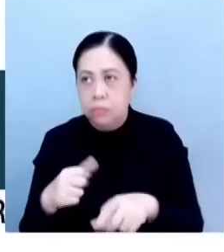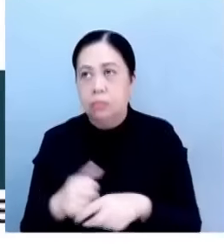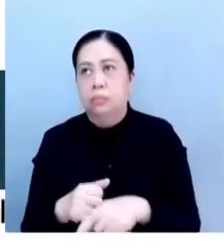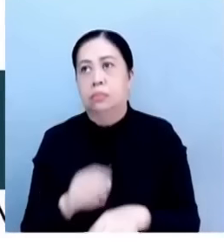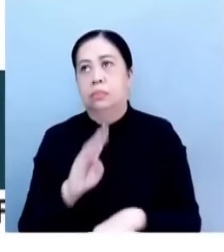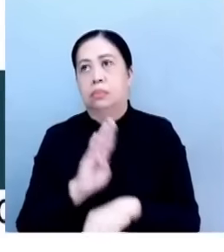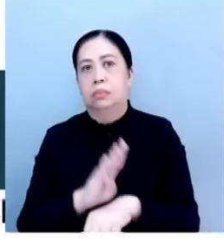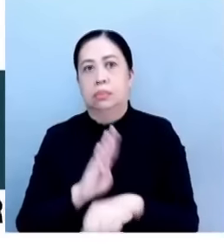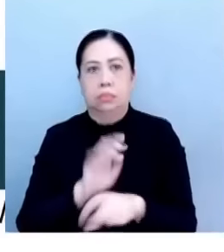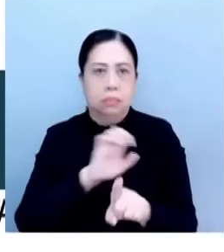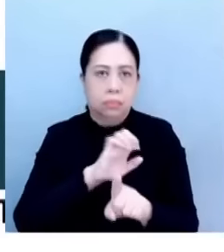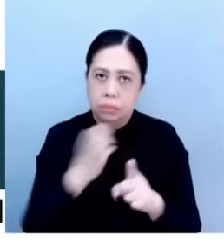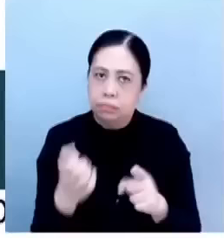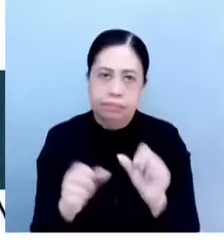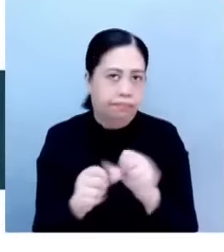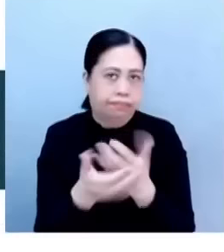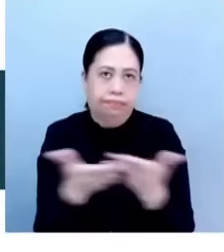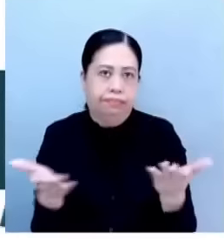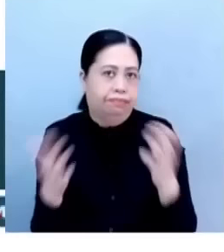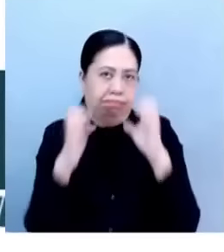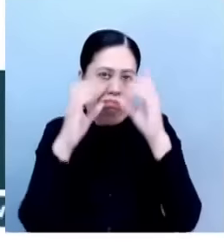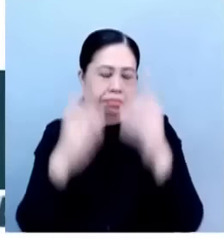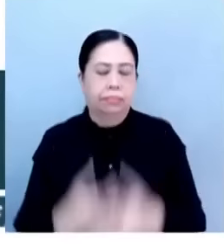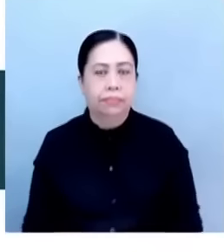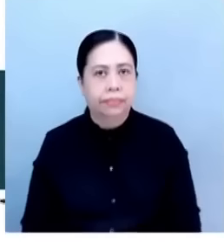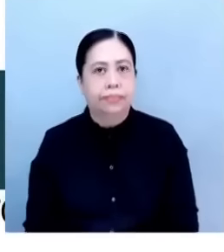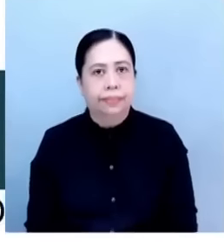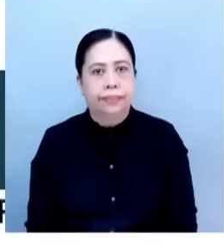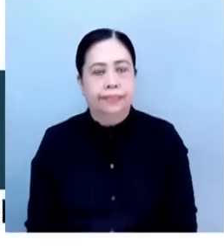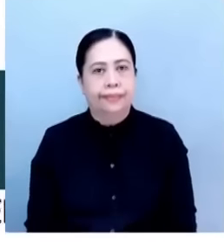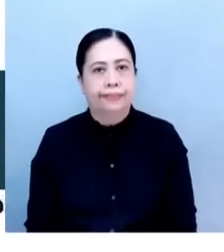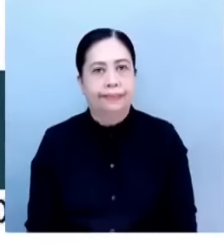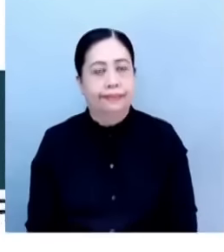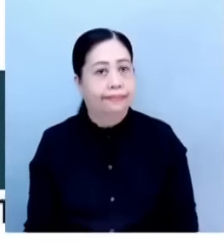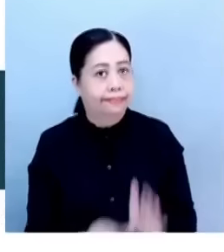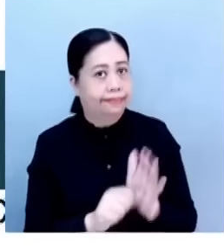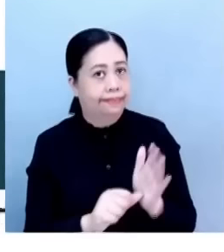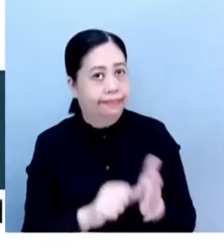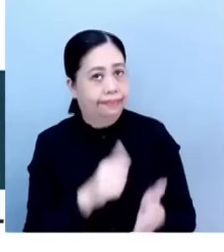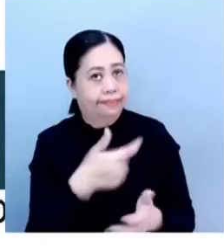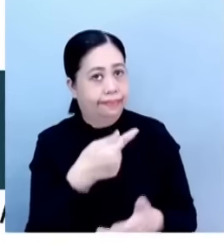environment, and everything, education. Attorney Gana?